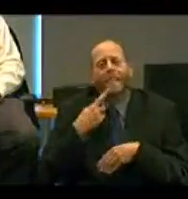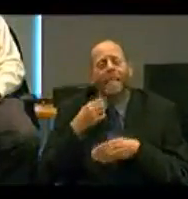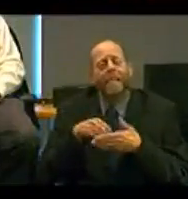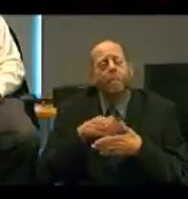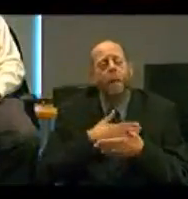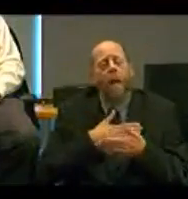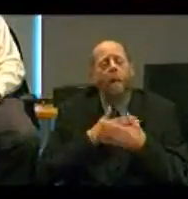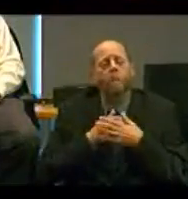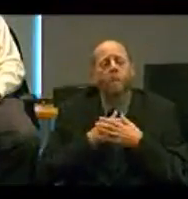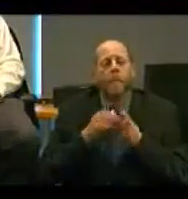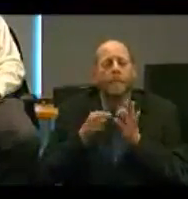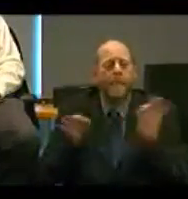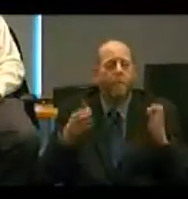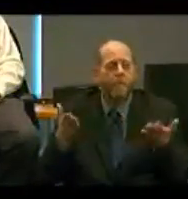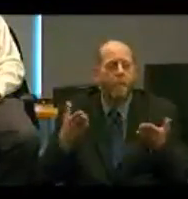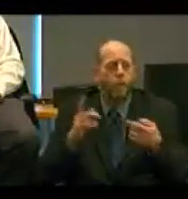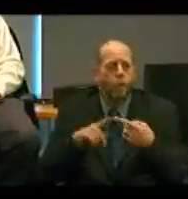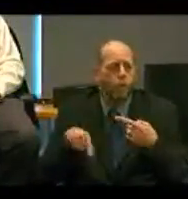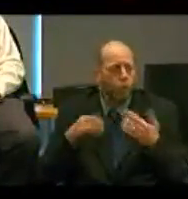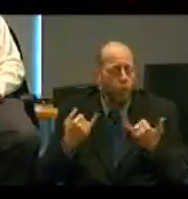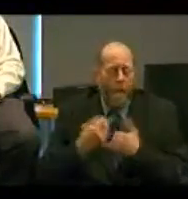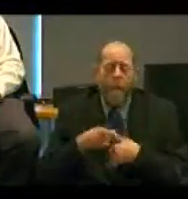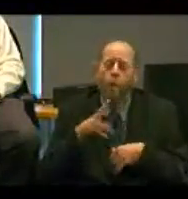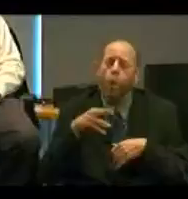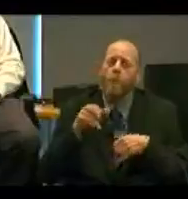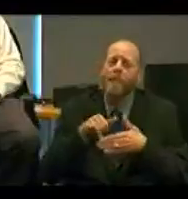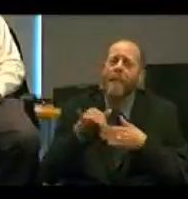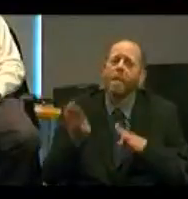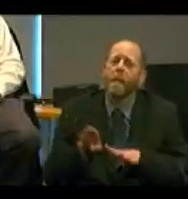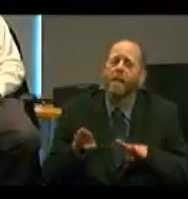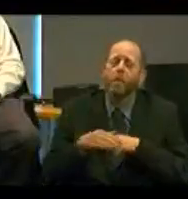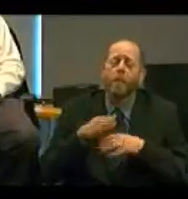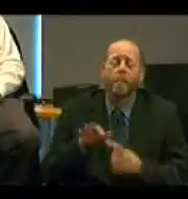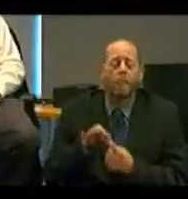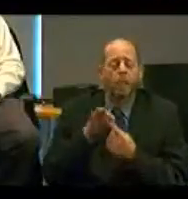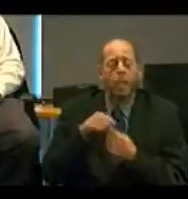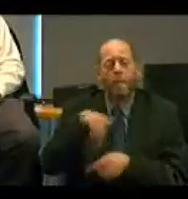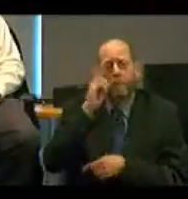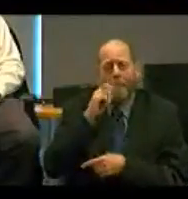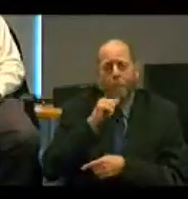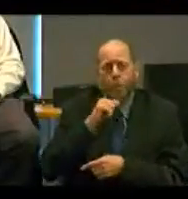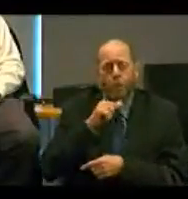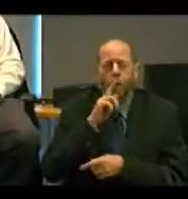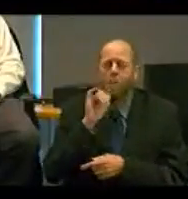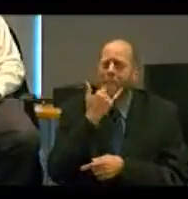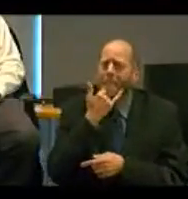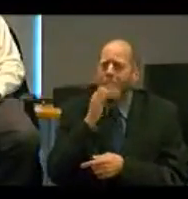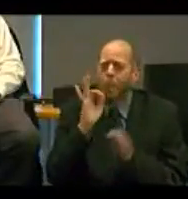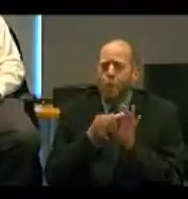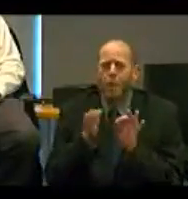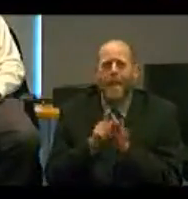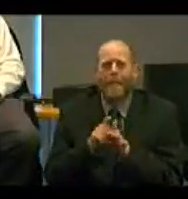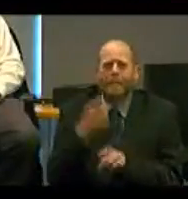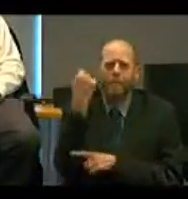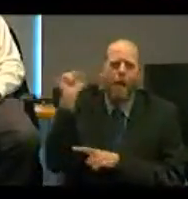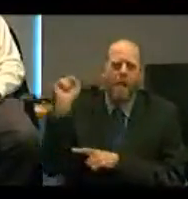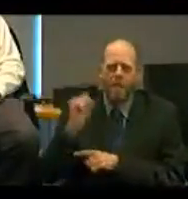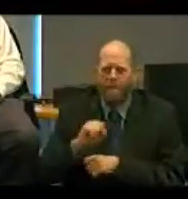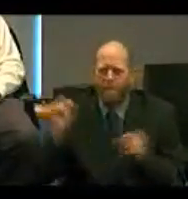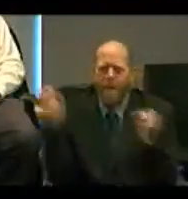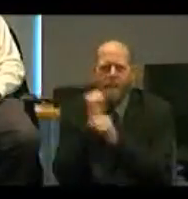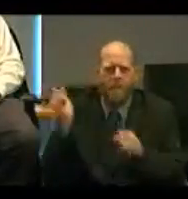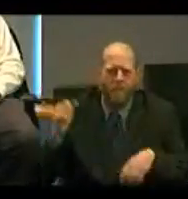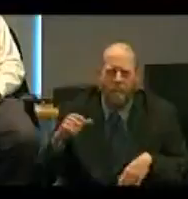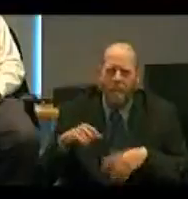my statements here to you today was that the behaviors, particularly of Black girls, are misinterpreted as defiant and violent